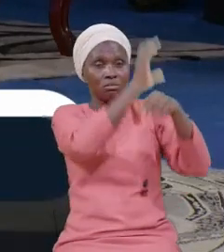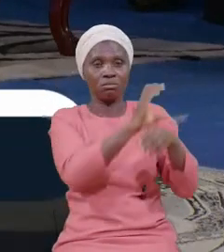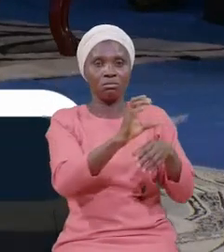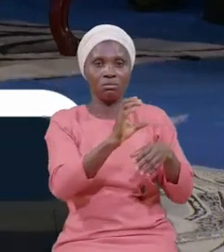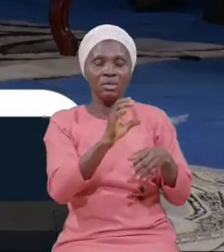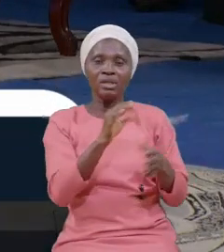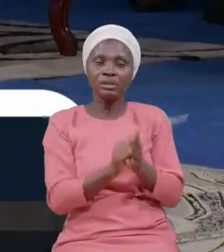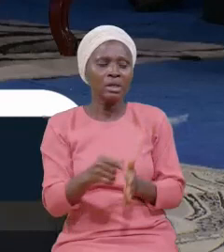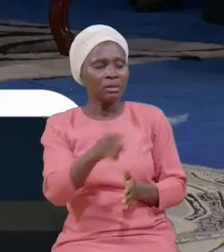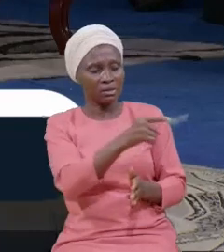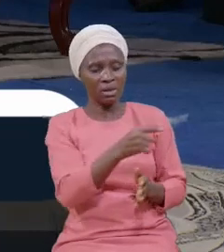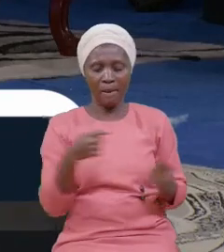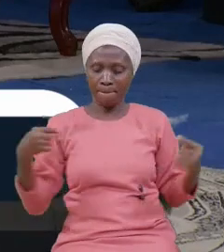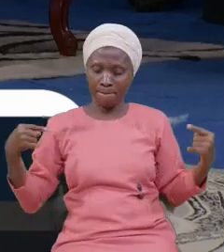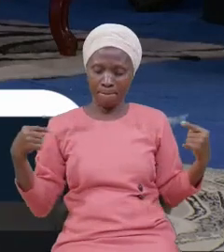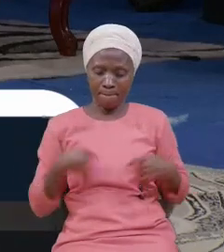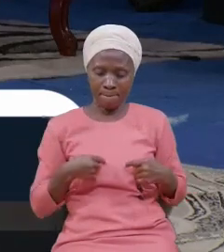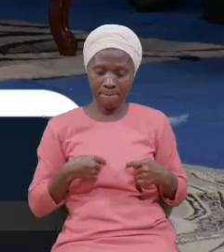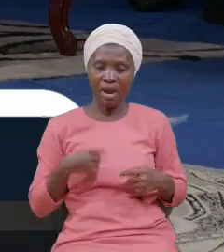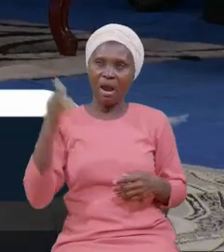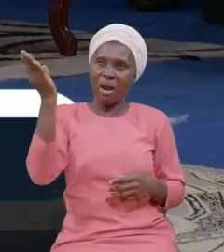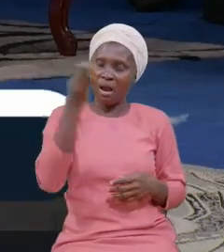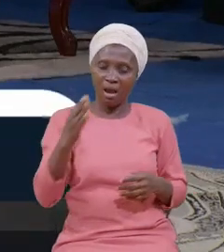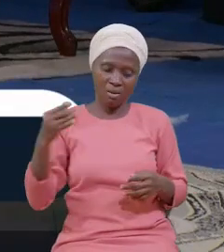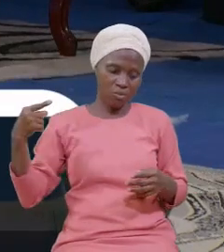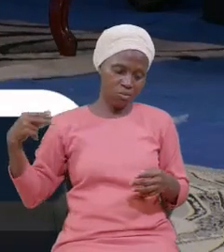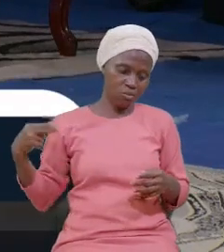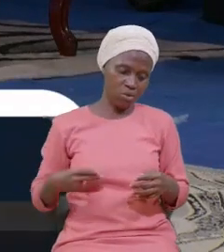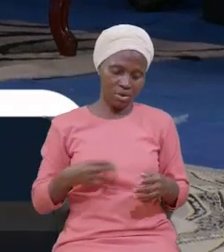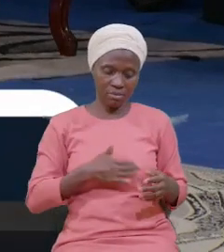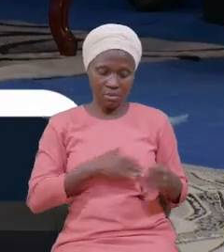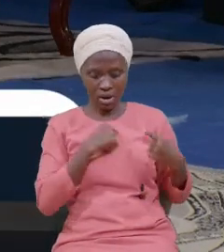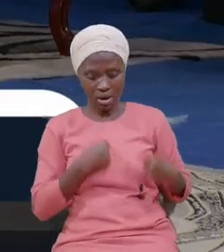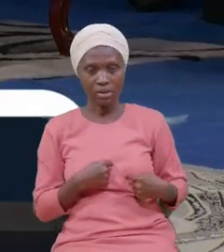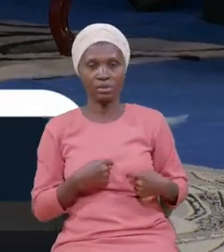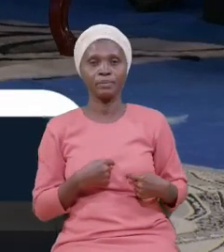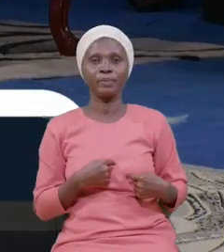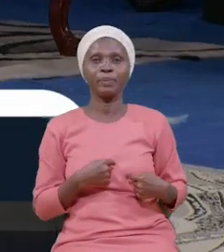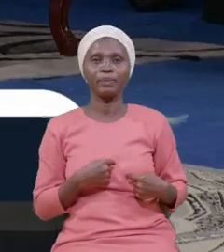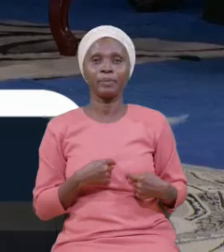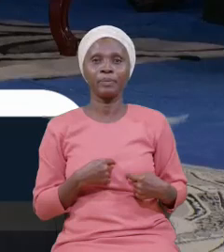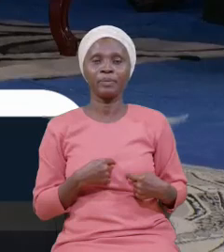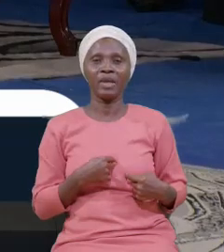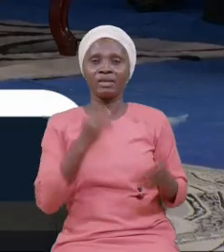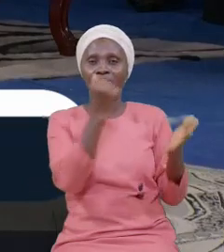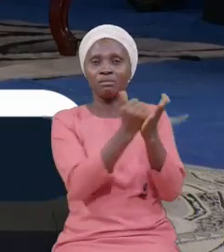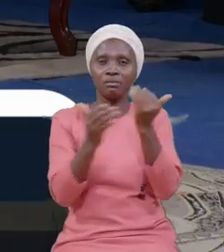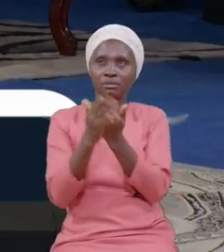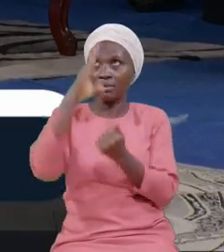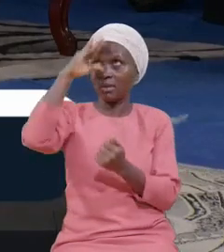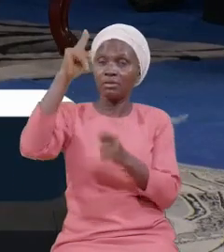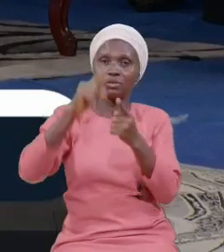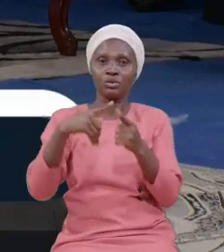They nailed him to the cross. Look at verse 18. In verse 18, they